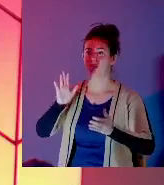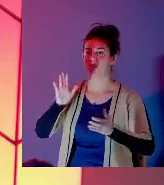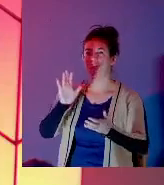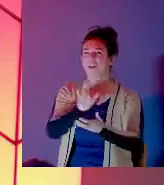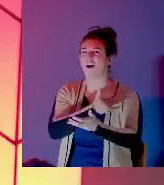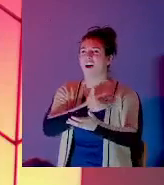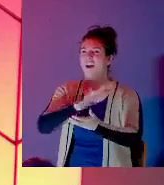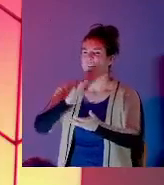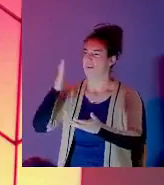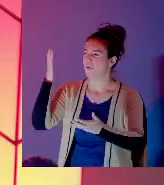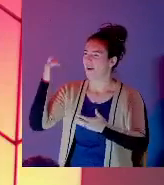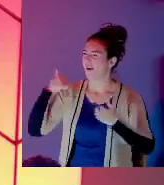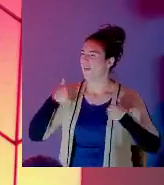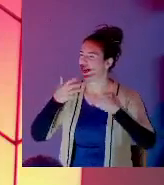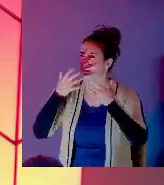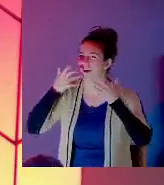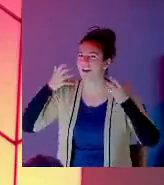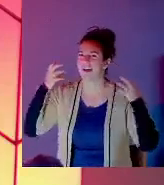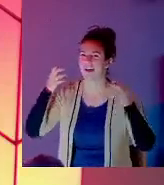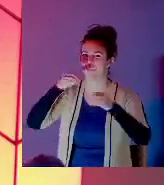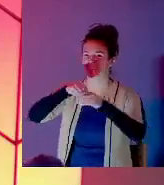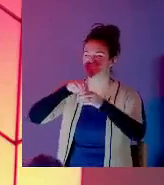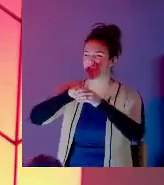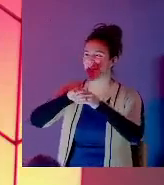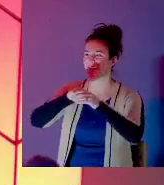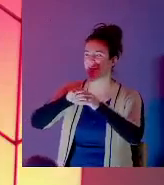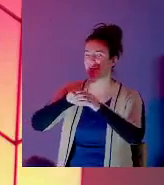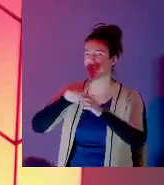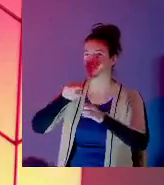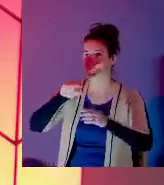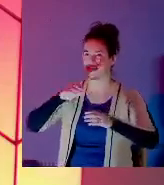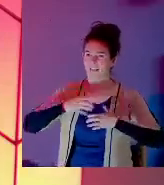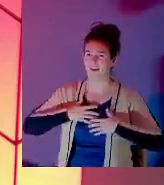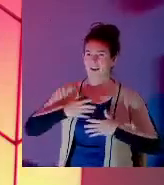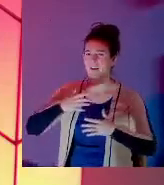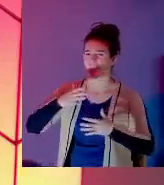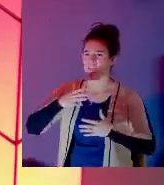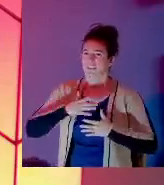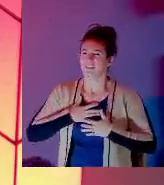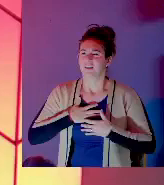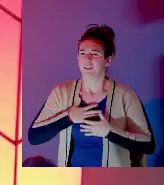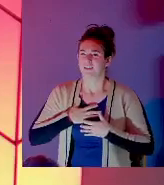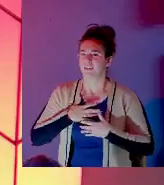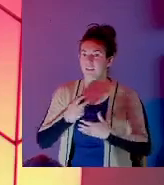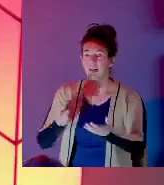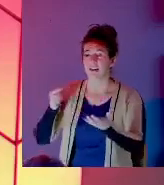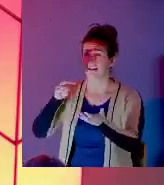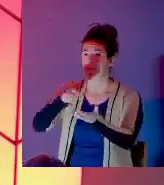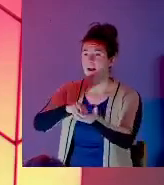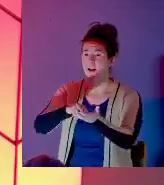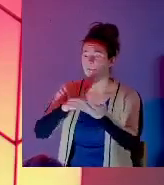a lion inside of those bones. Get up and praise the